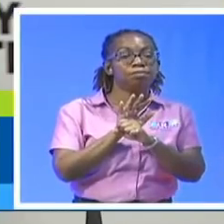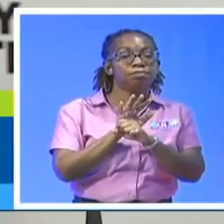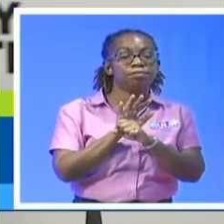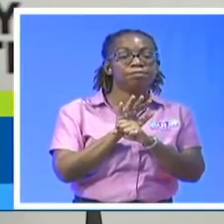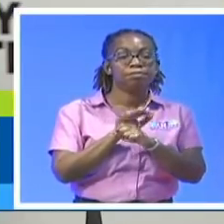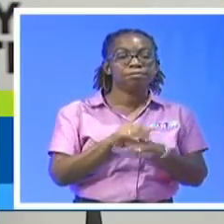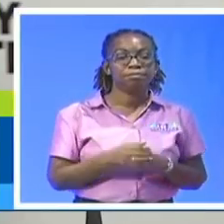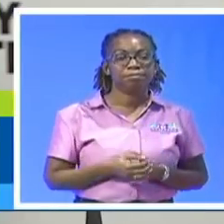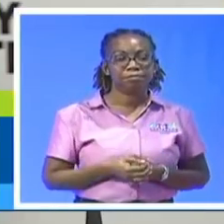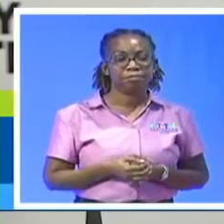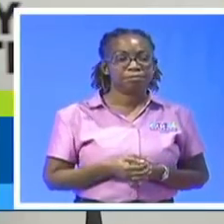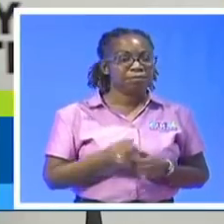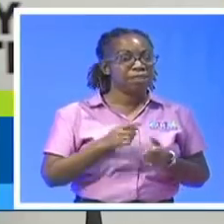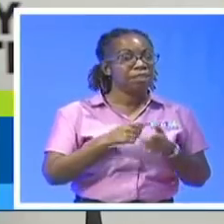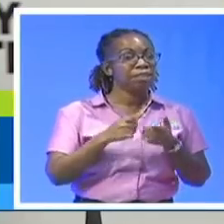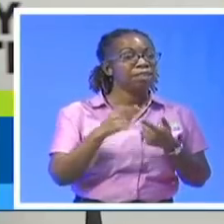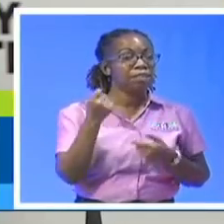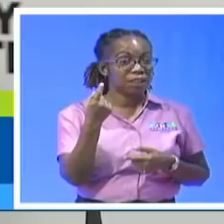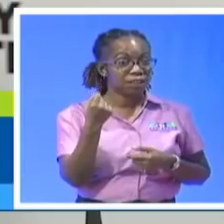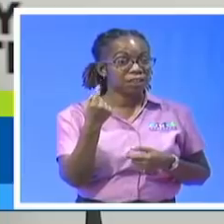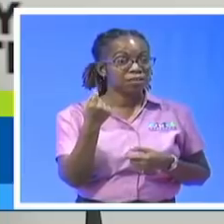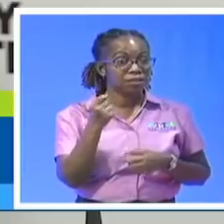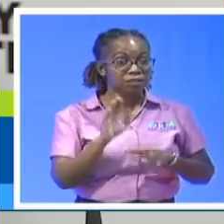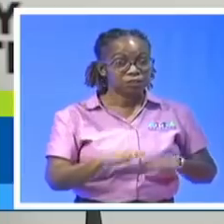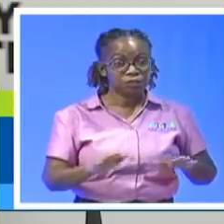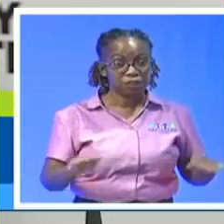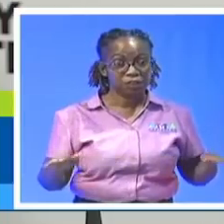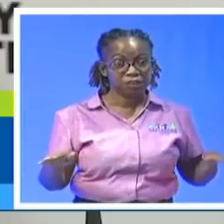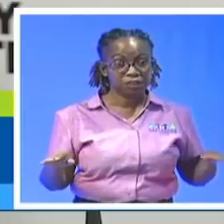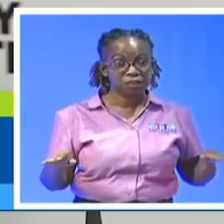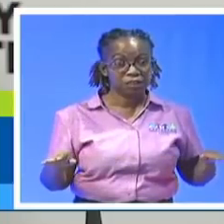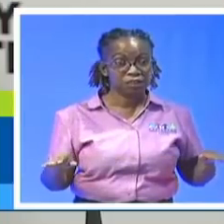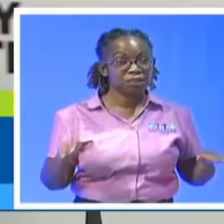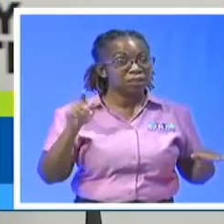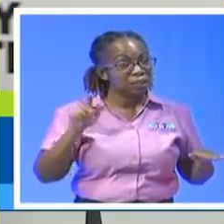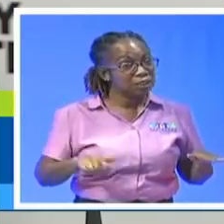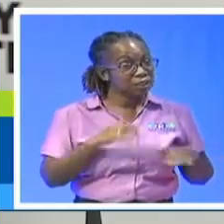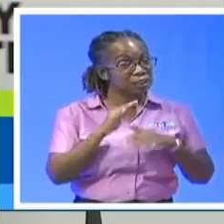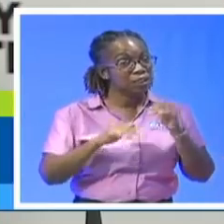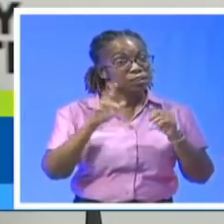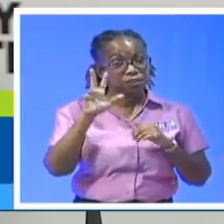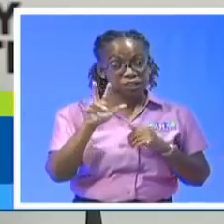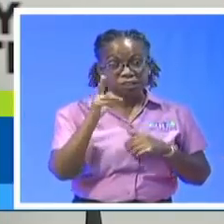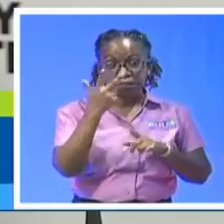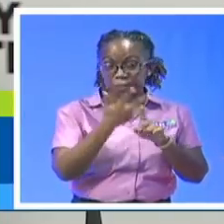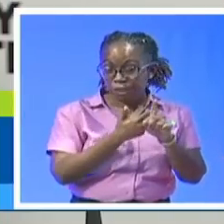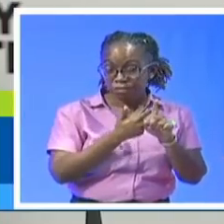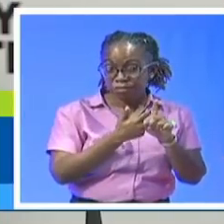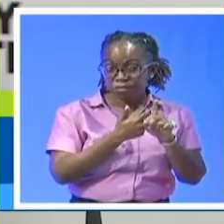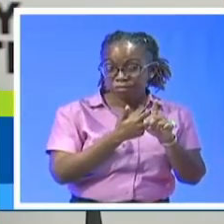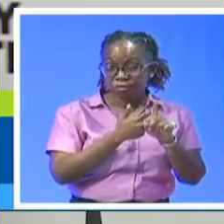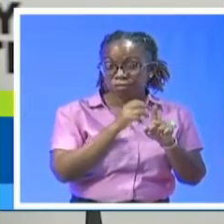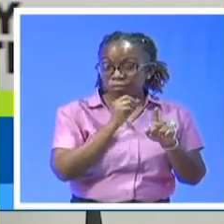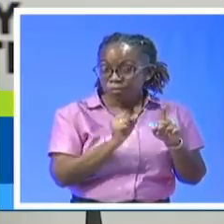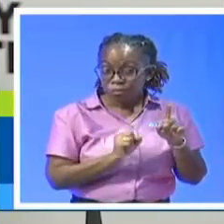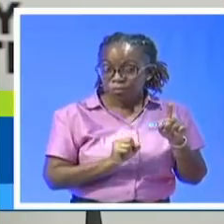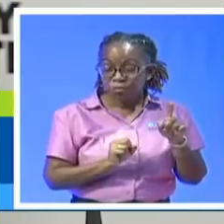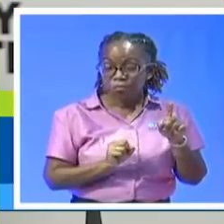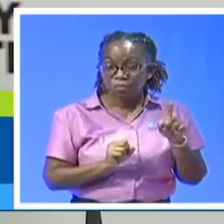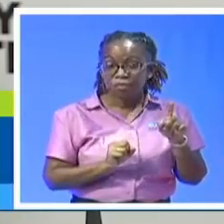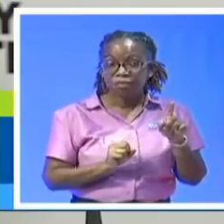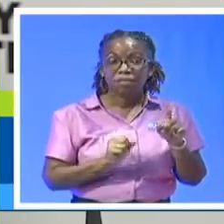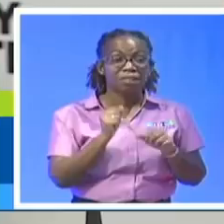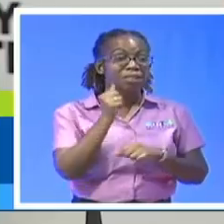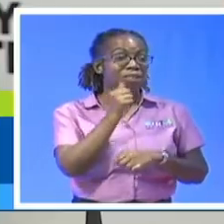And 11 of those children are under 3 months old. Ladies and gentlemen of the media